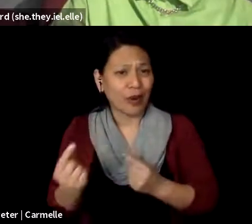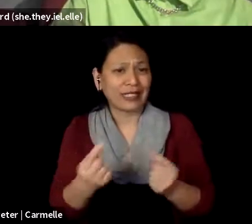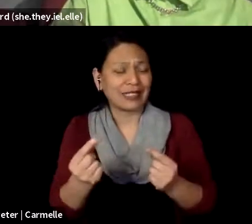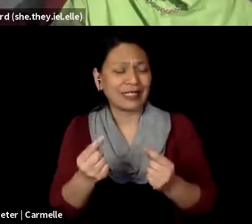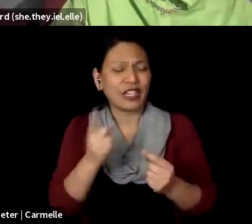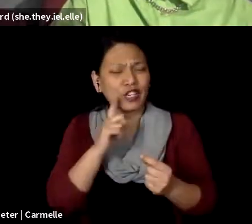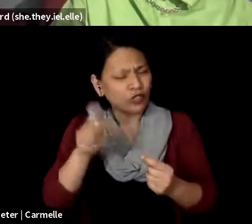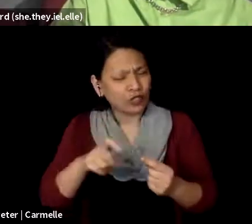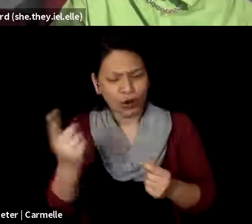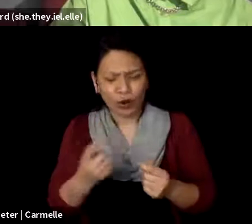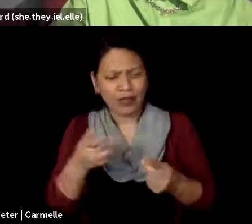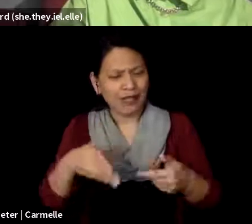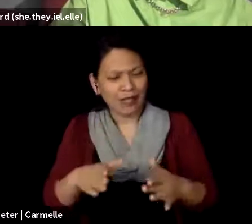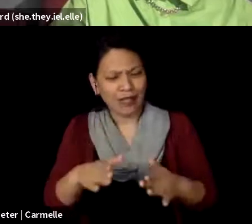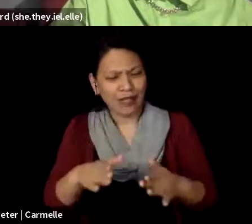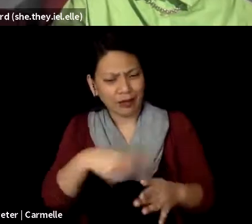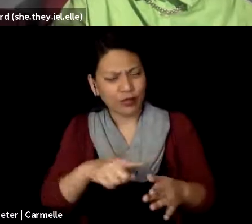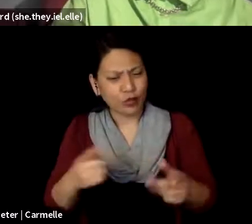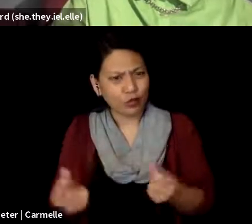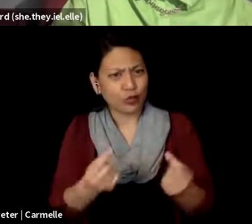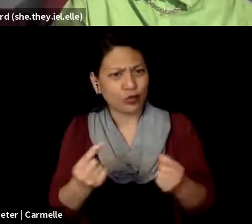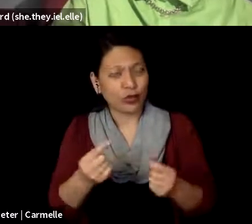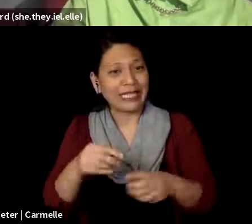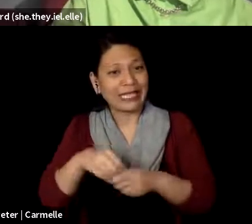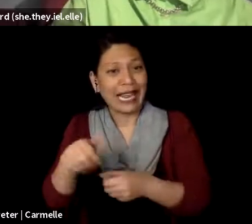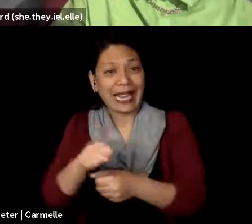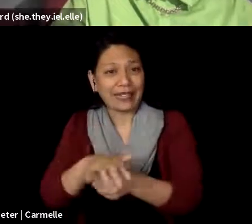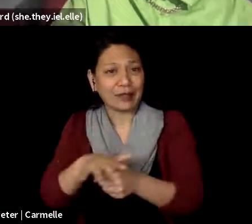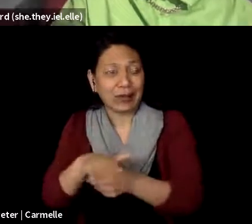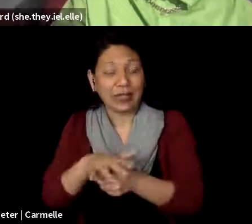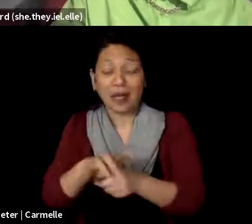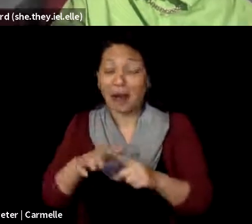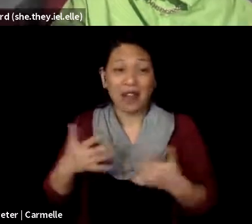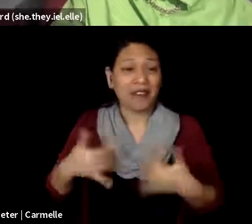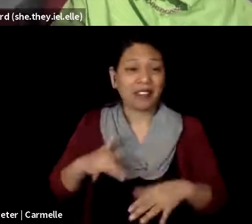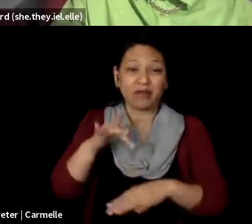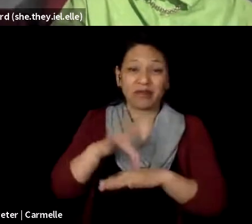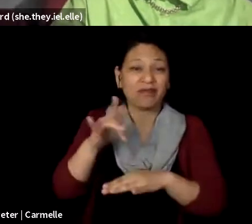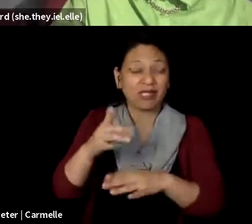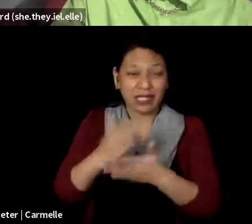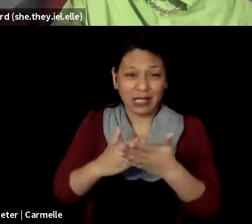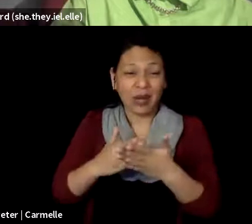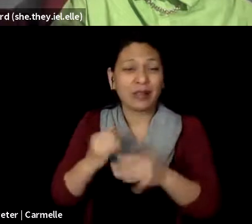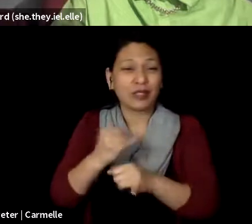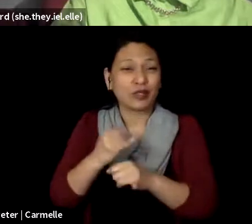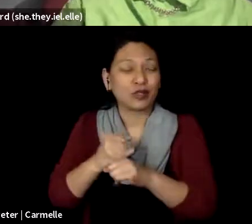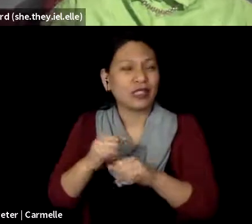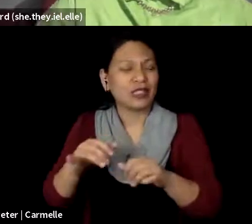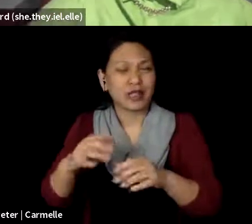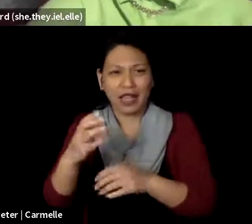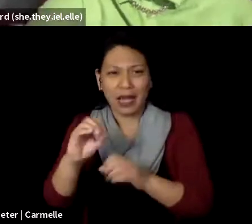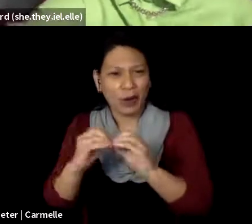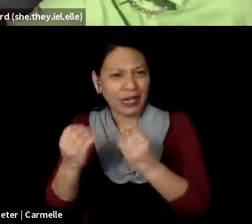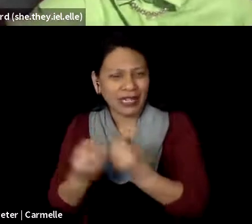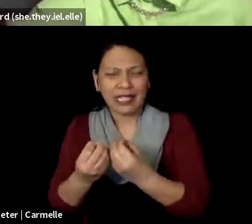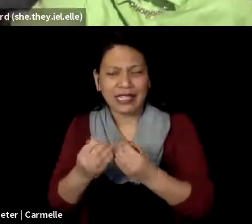always allowed in spaces. But I've definitely been in institutions where, you know, smudging has been like no, you have to